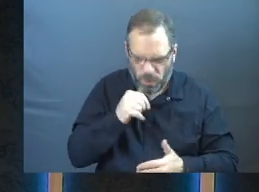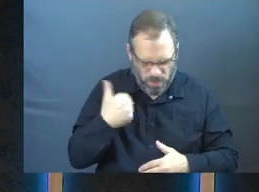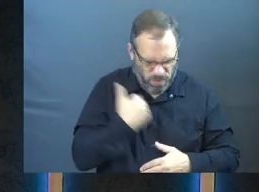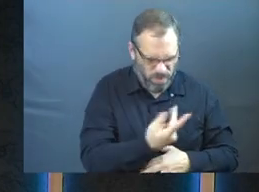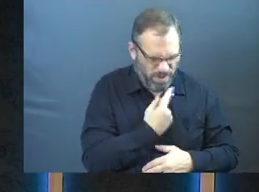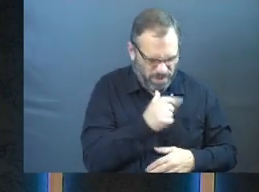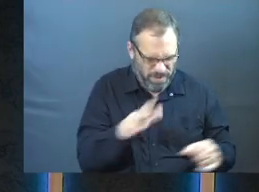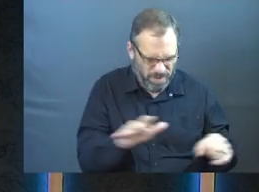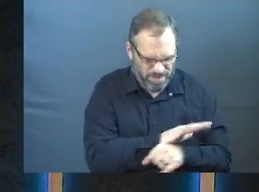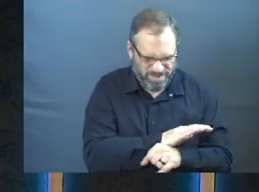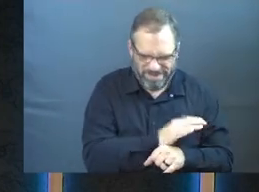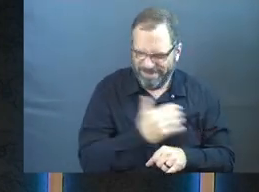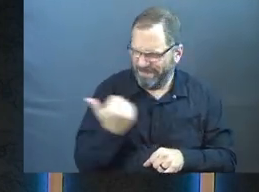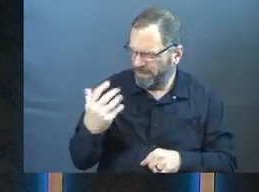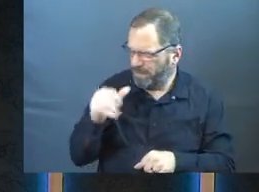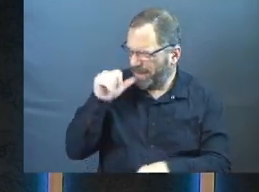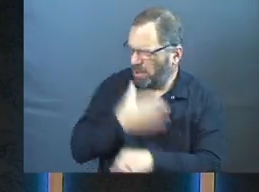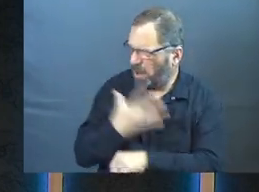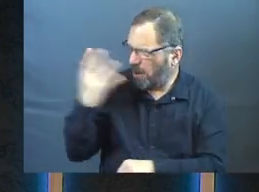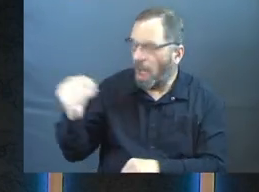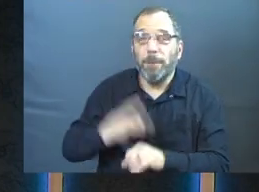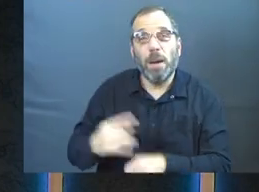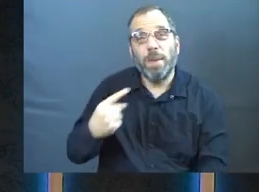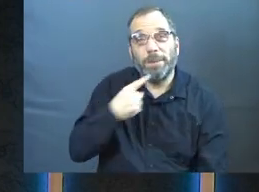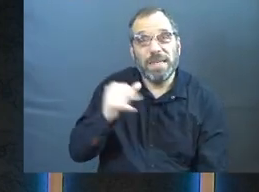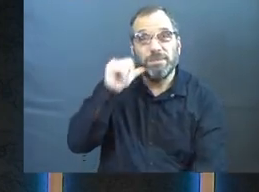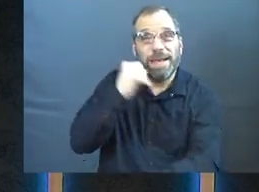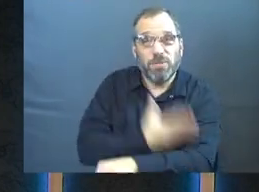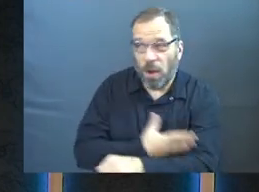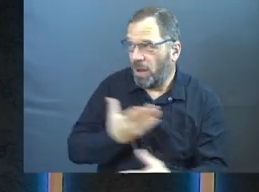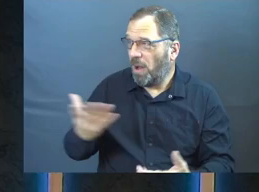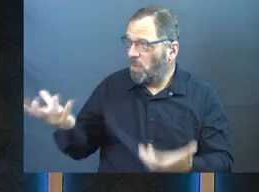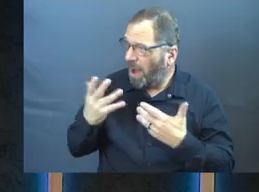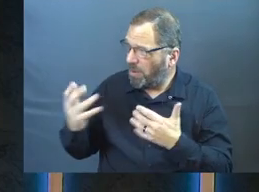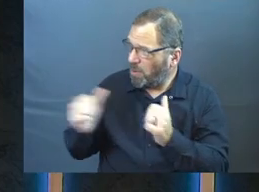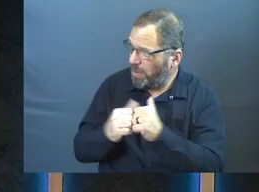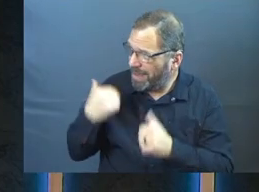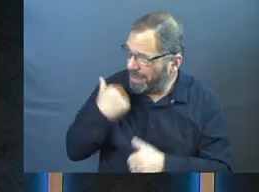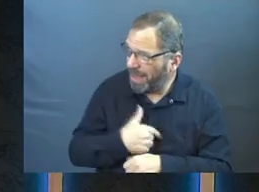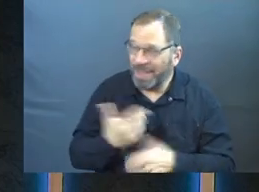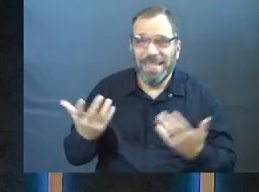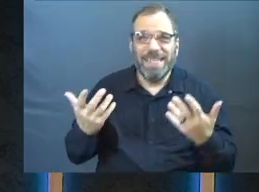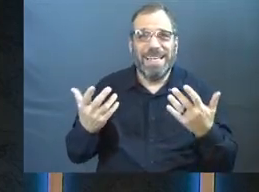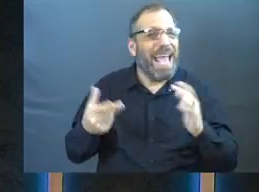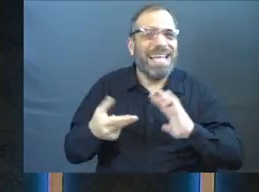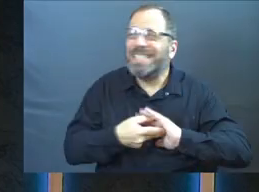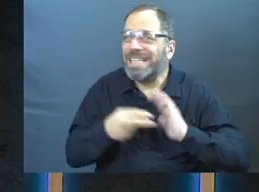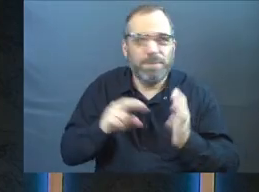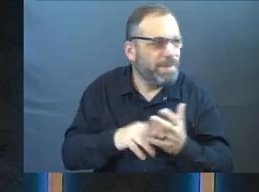totally complete. But it's just because we miss her, and it's just because we want her around. It